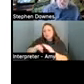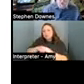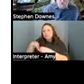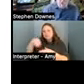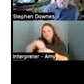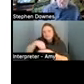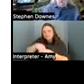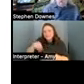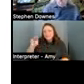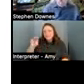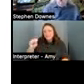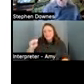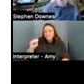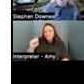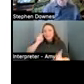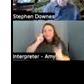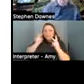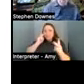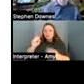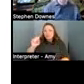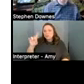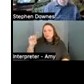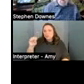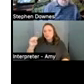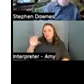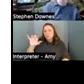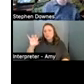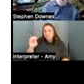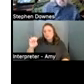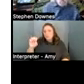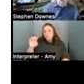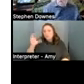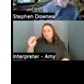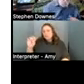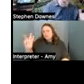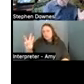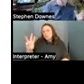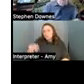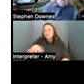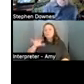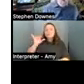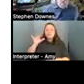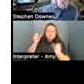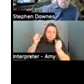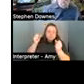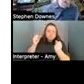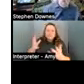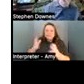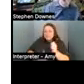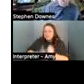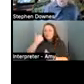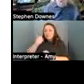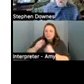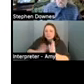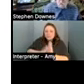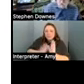microsoft uh visual studio code software that numerous probably a majority of developers need